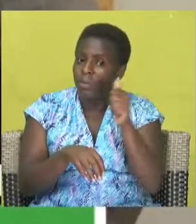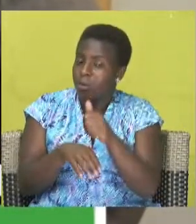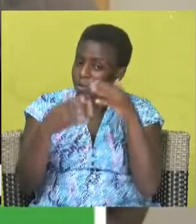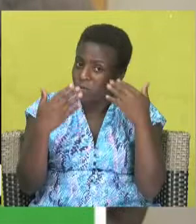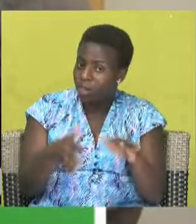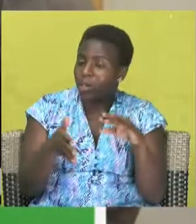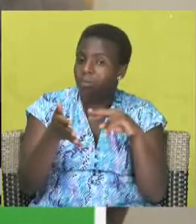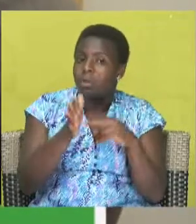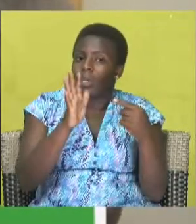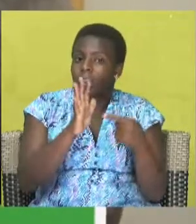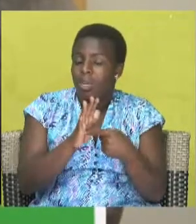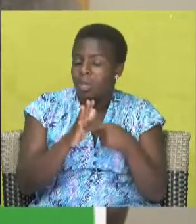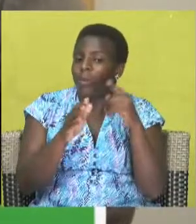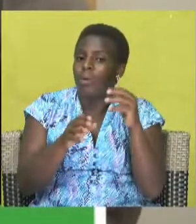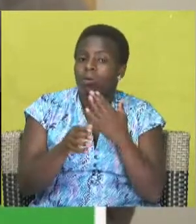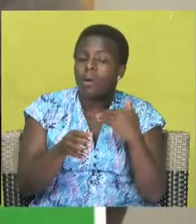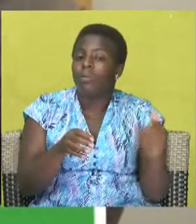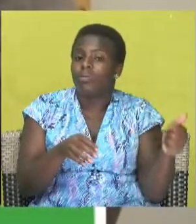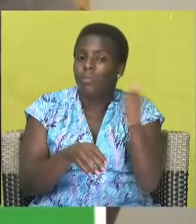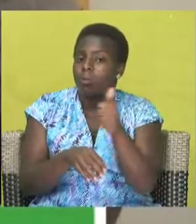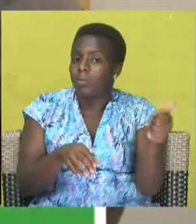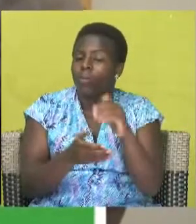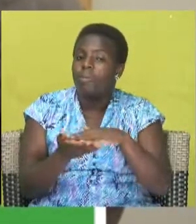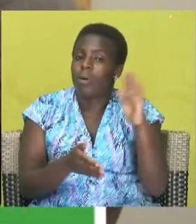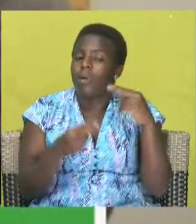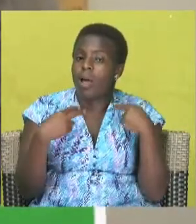shall be able to deploy more